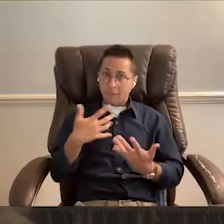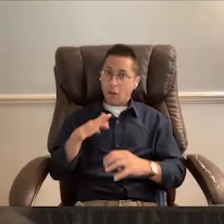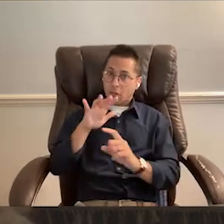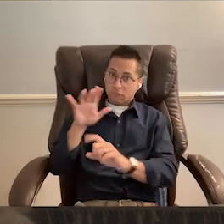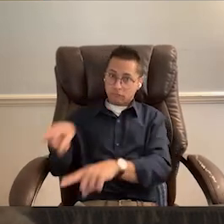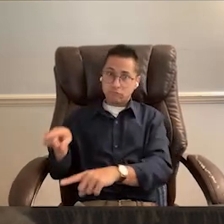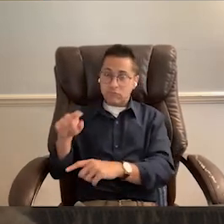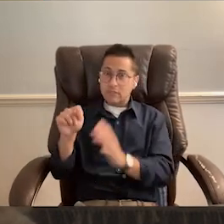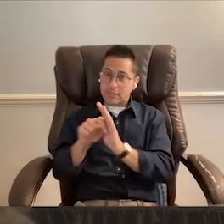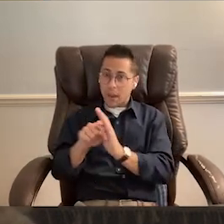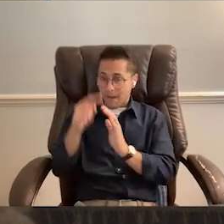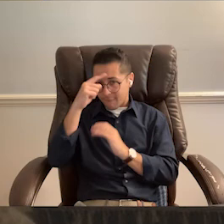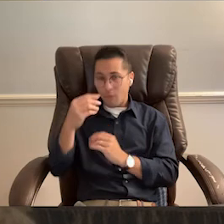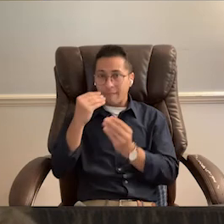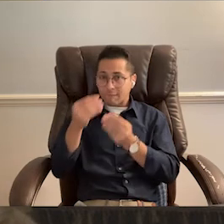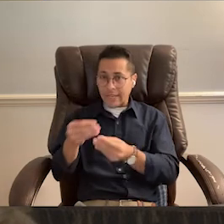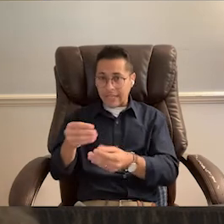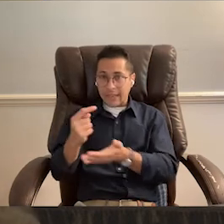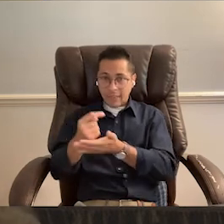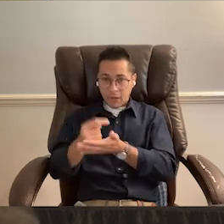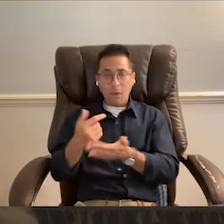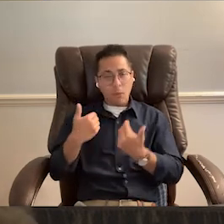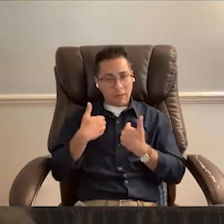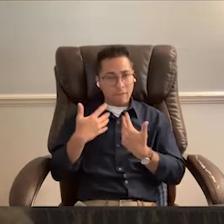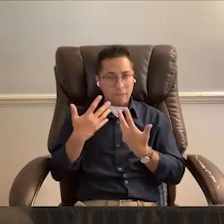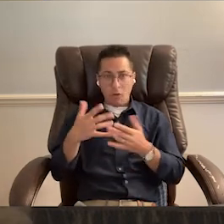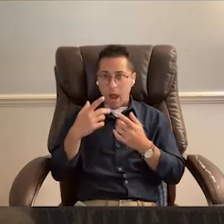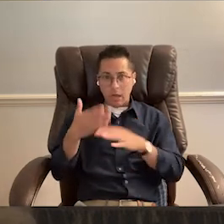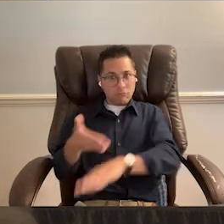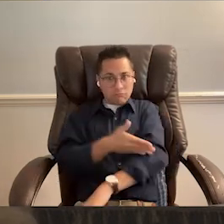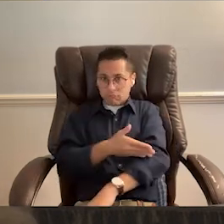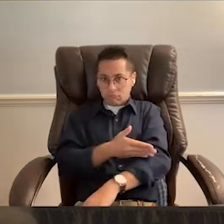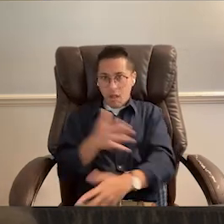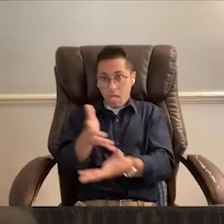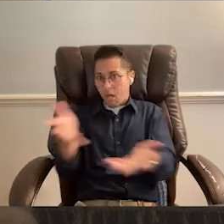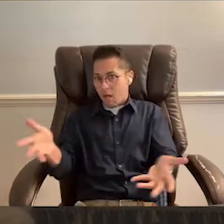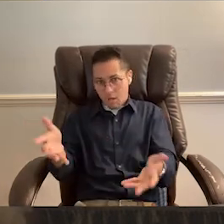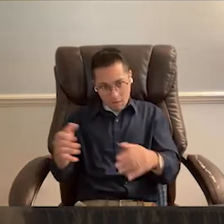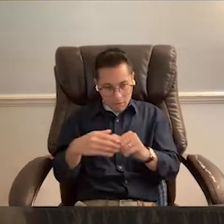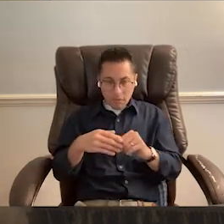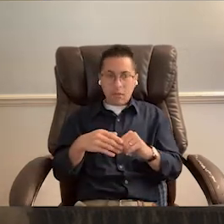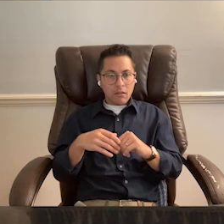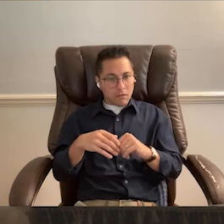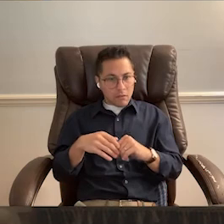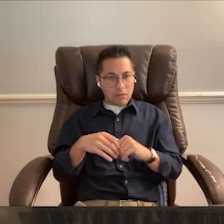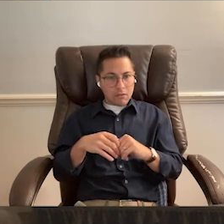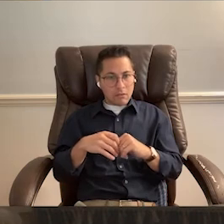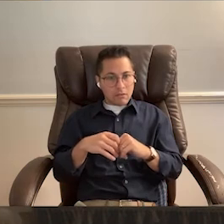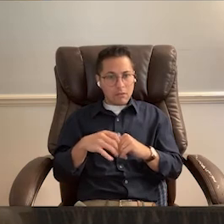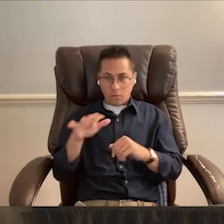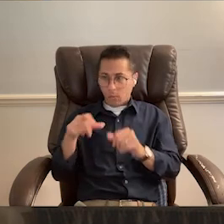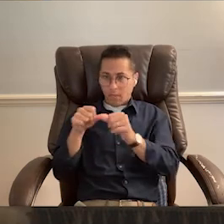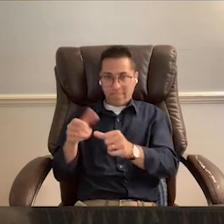yes, and yeah, so I don't know if that will help that, We've but. gone to Tampa for feeding therapy, and we have